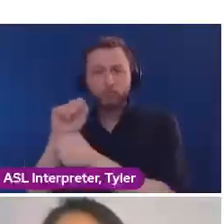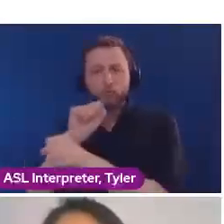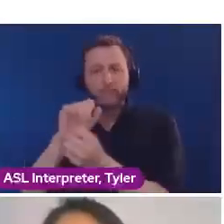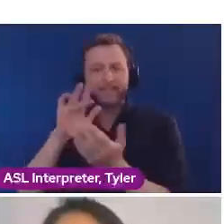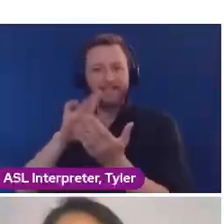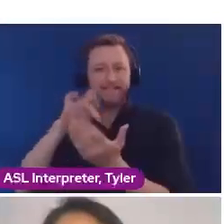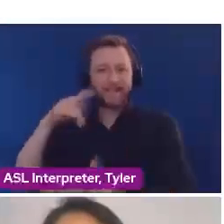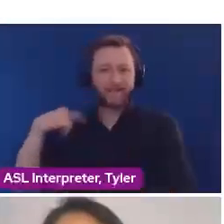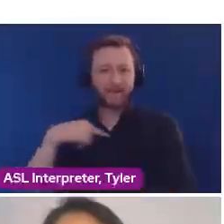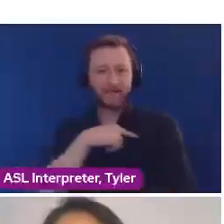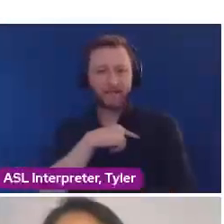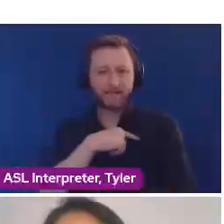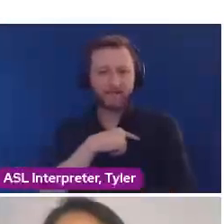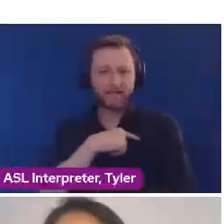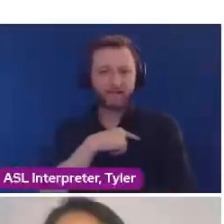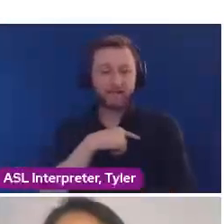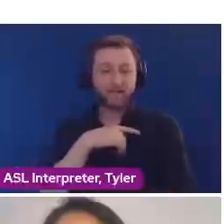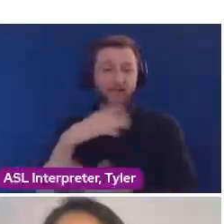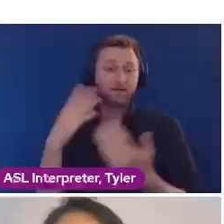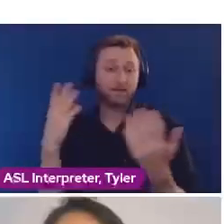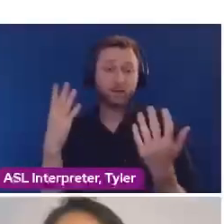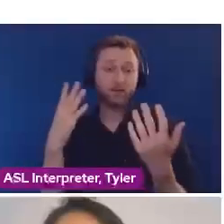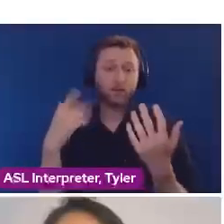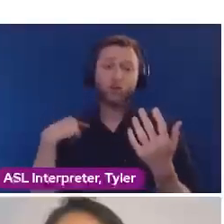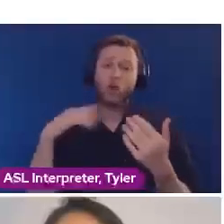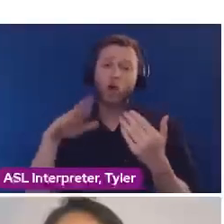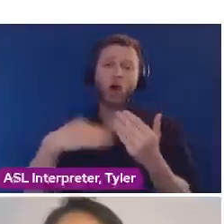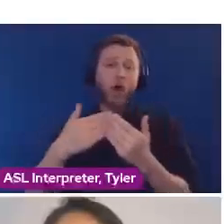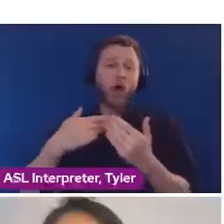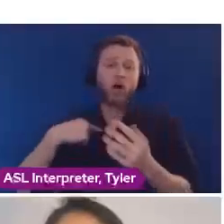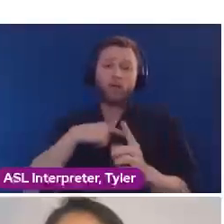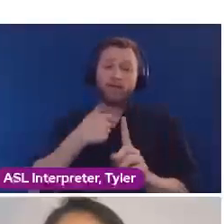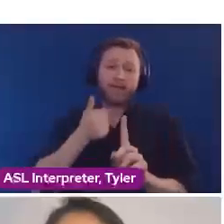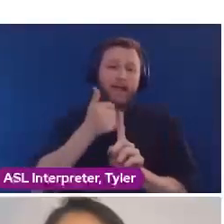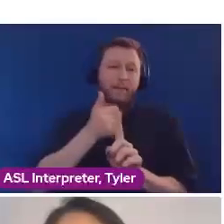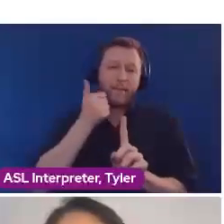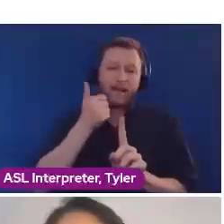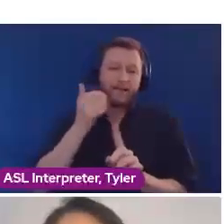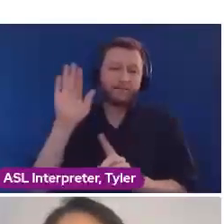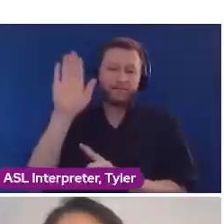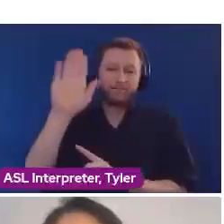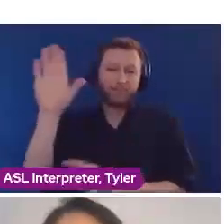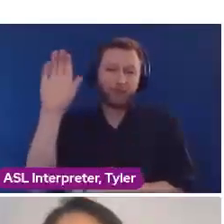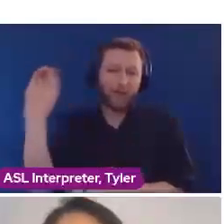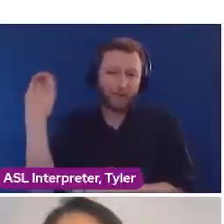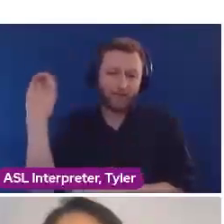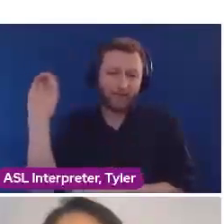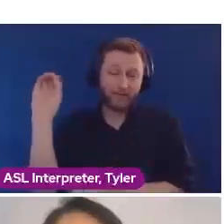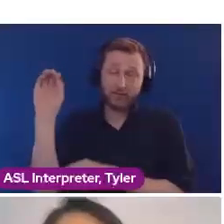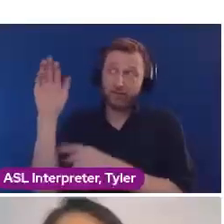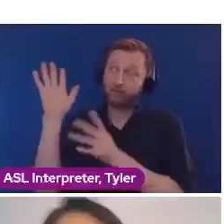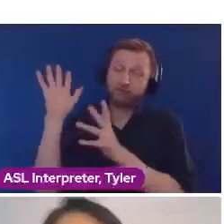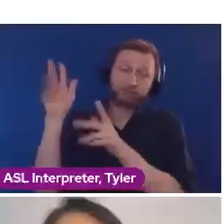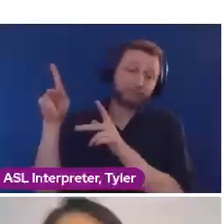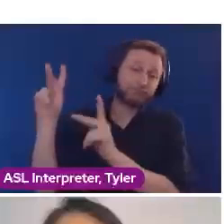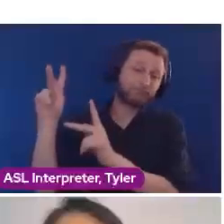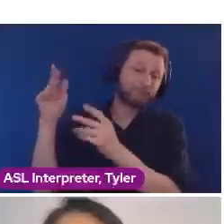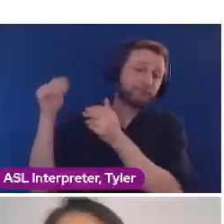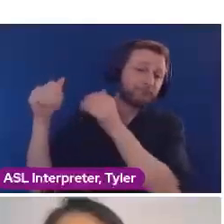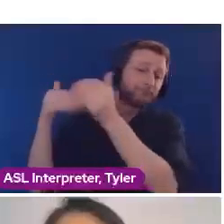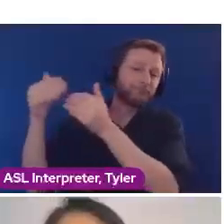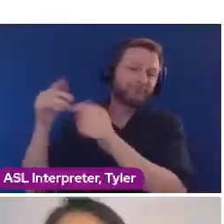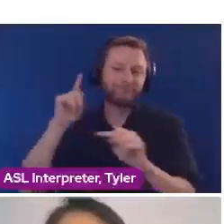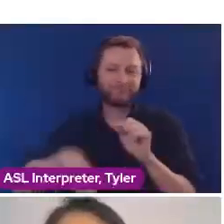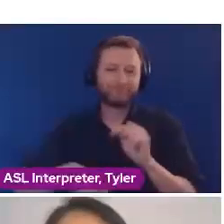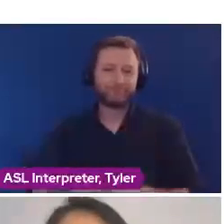know, this is killing all of us. This is killing all of us. And we can't allow this anymore.